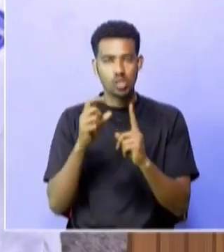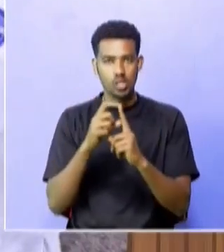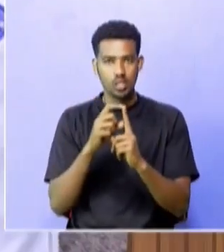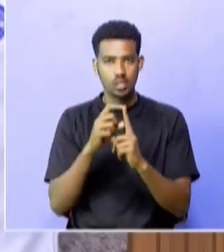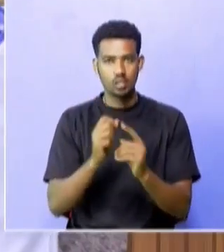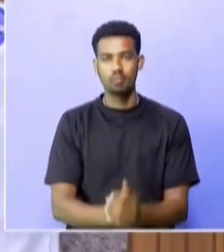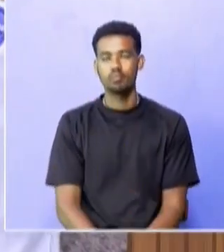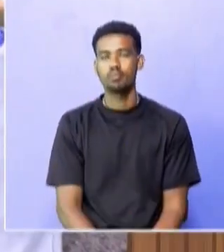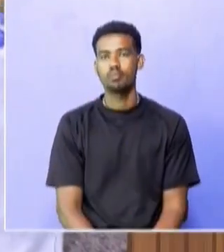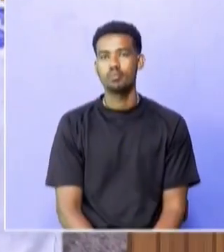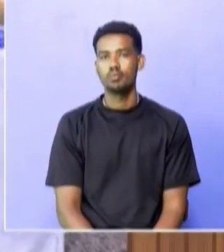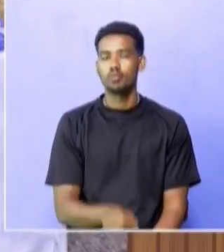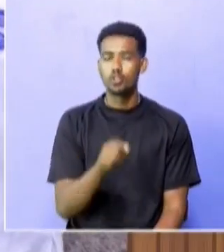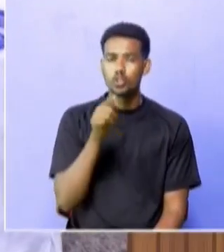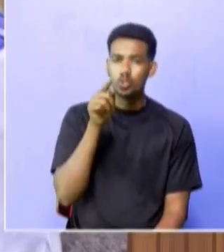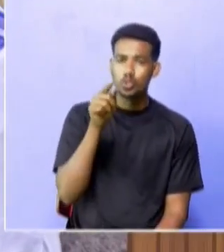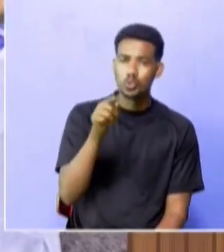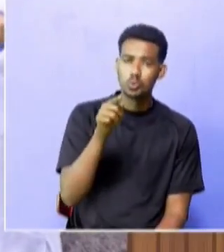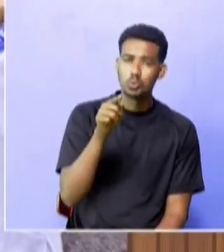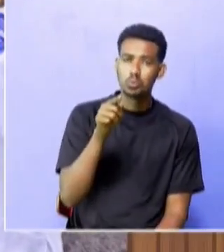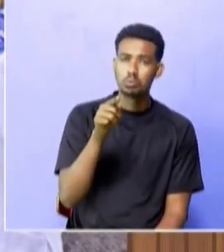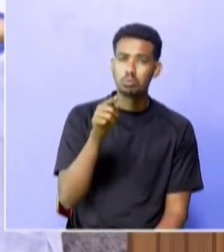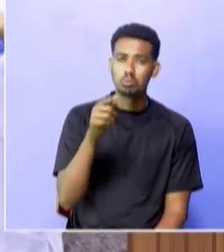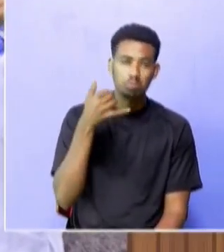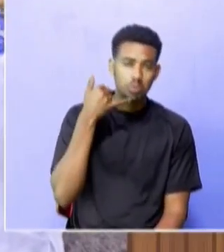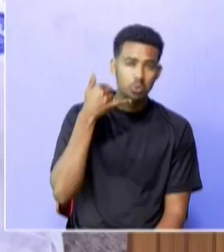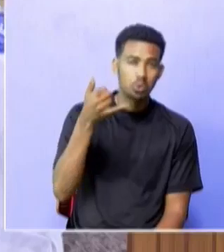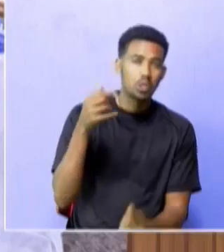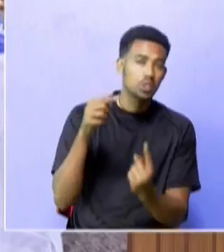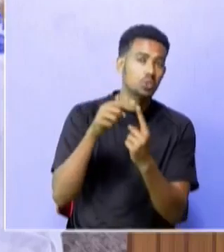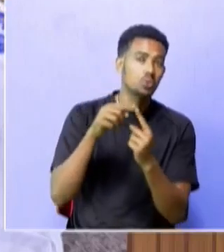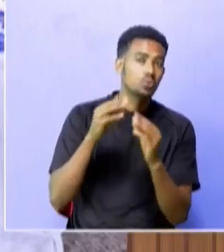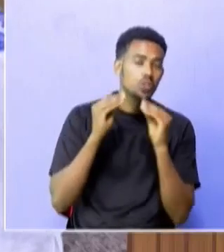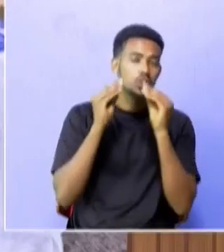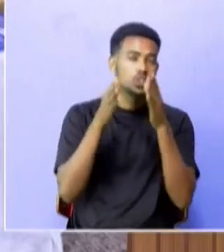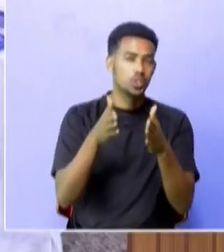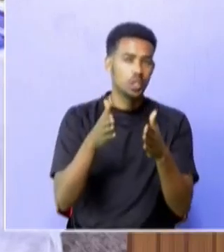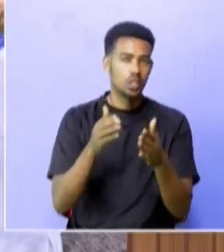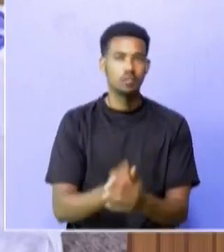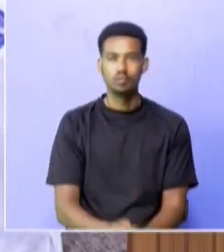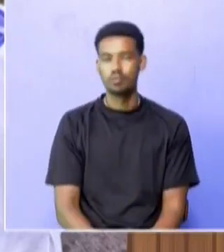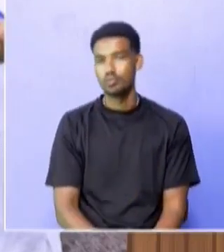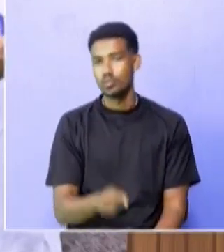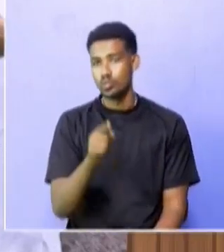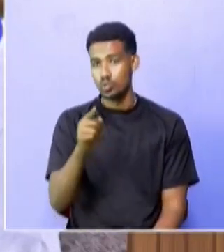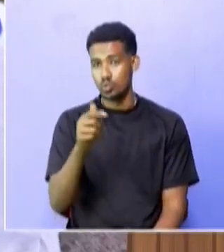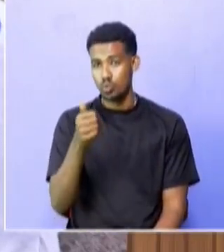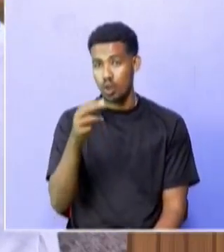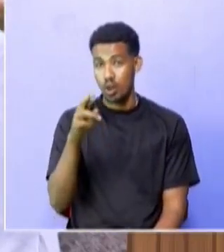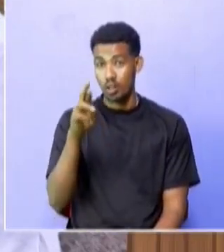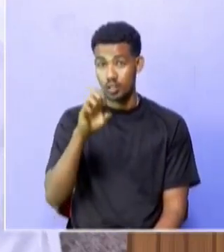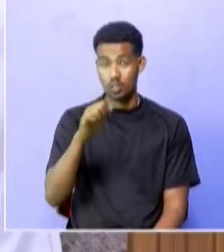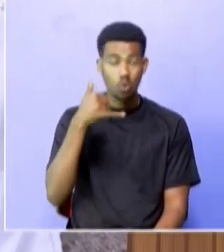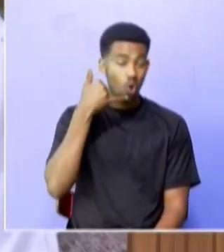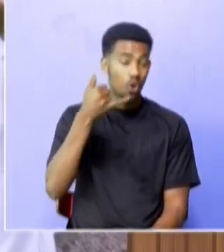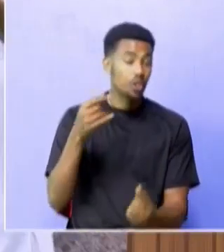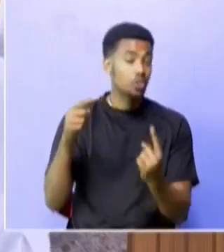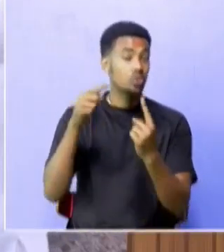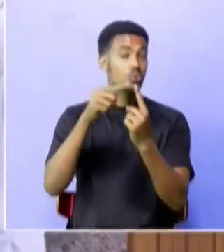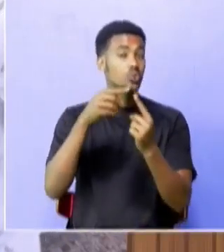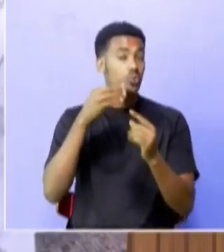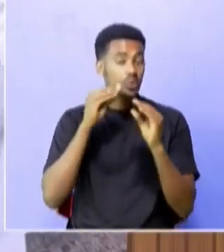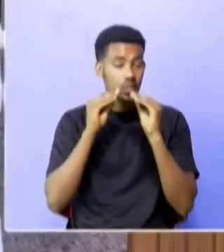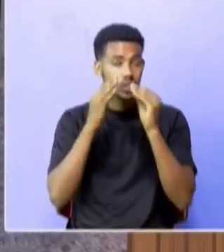So you are calling to the teacher. You are calling to the